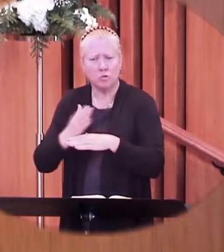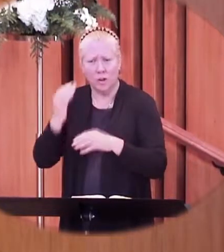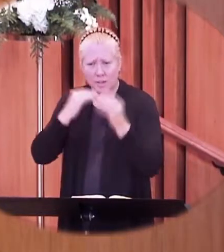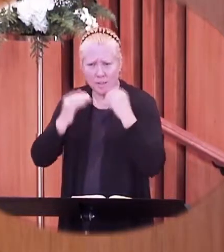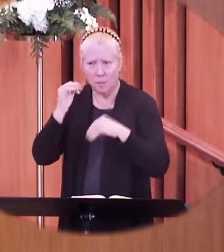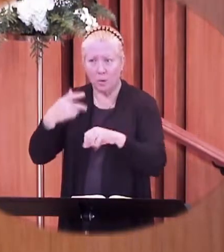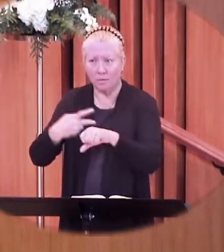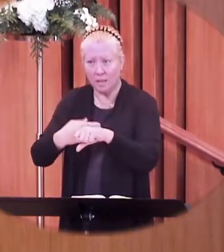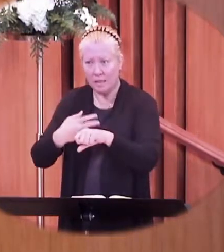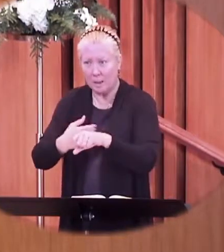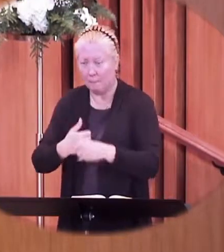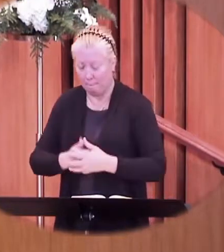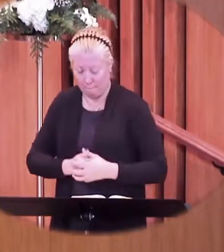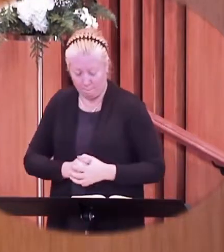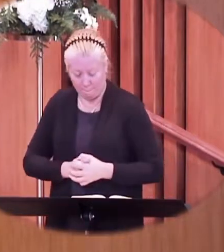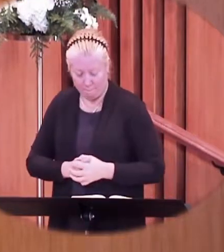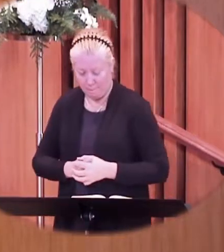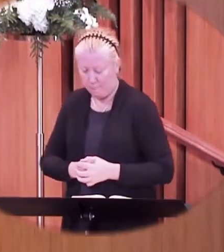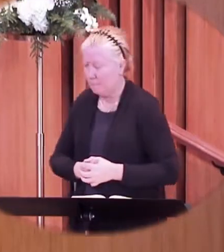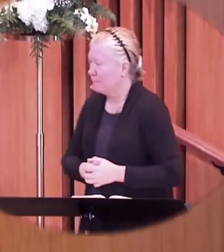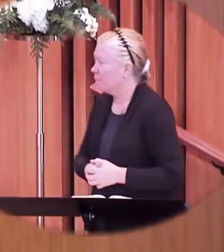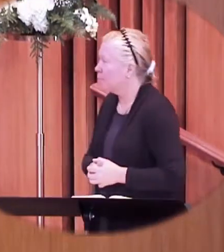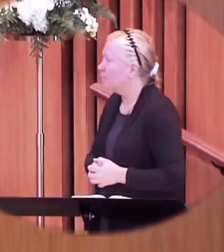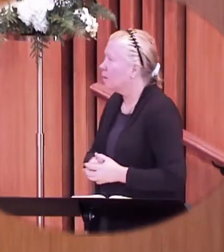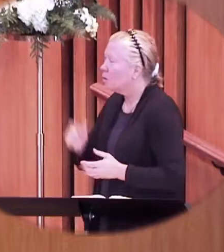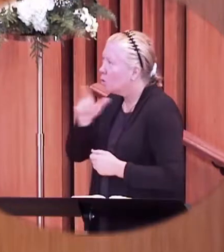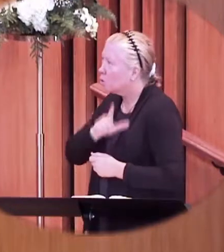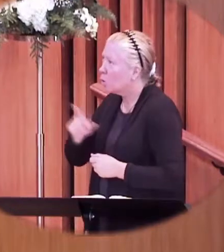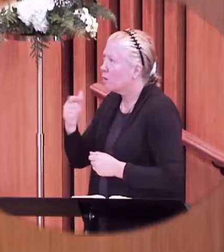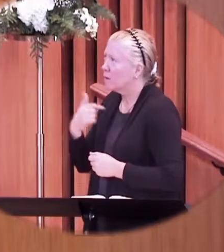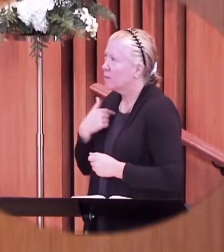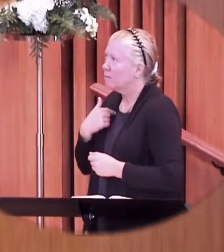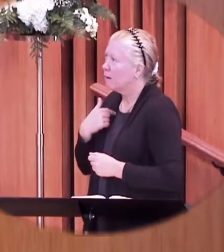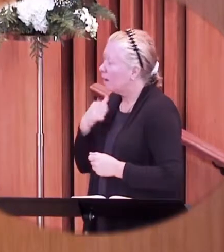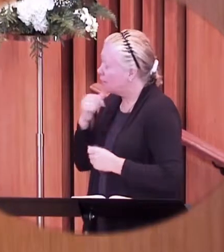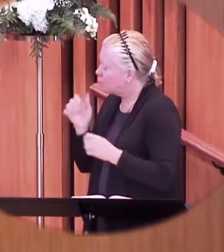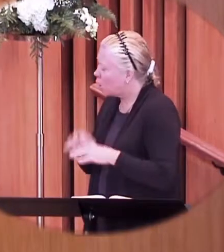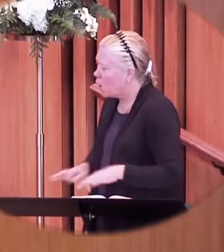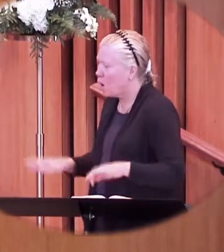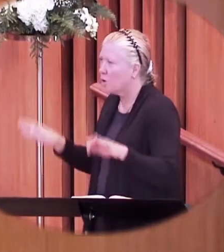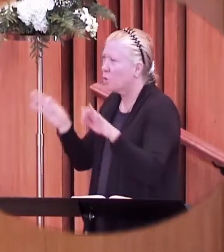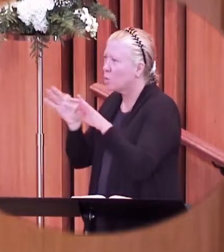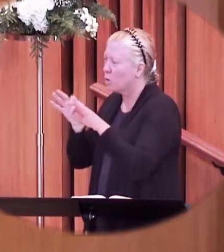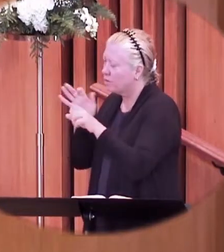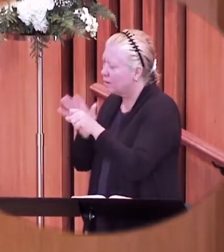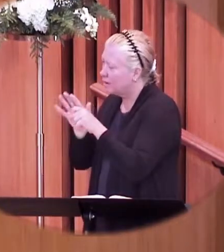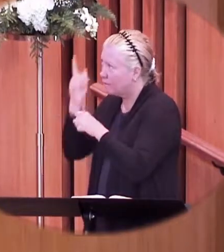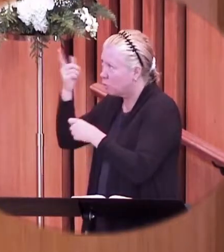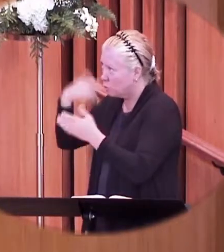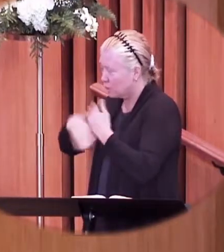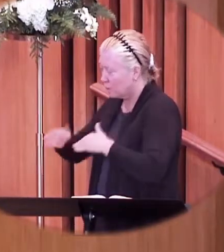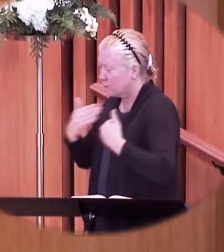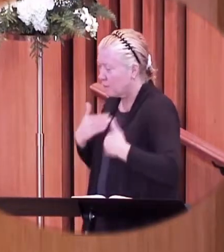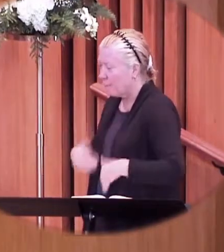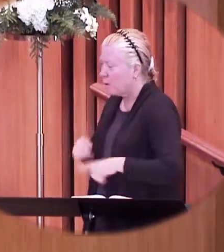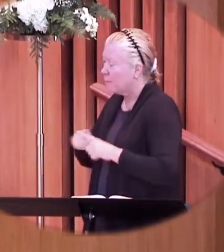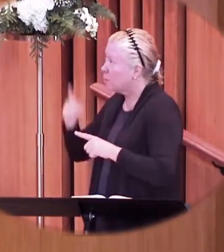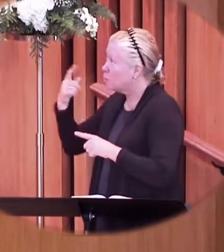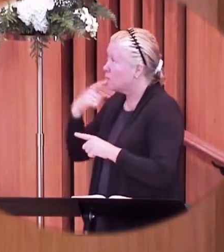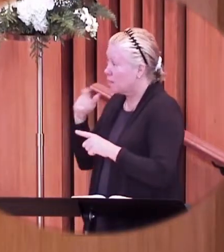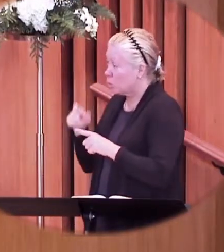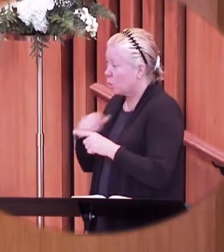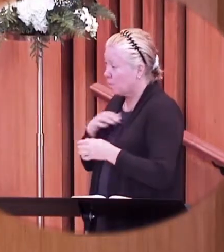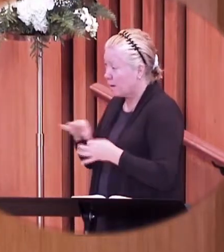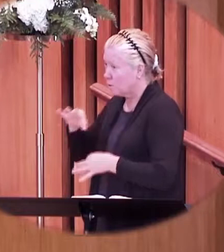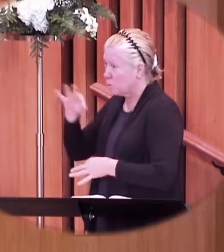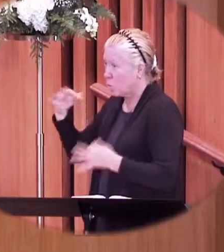supper of the Lamb. Lord, I am not worthy that you should enter under my roof, but only say the